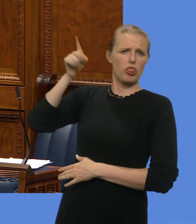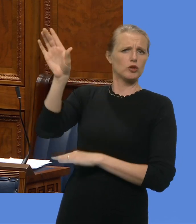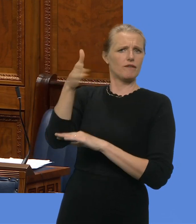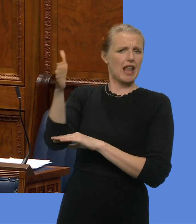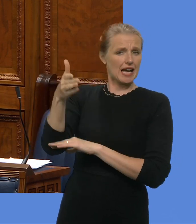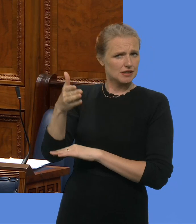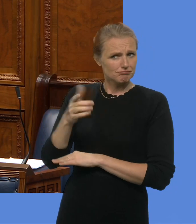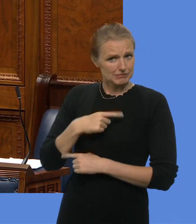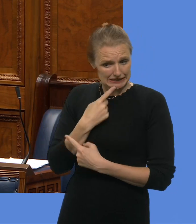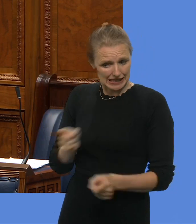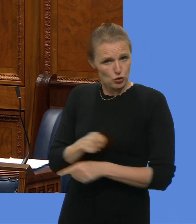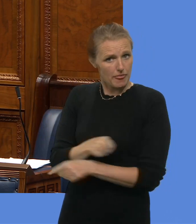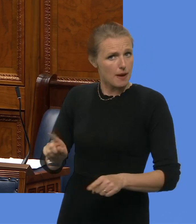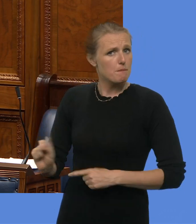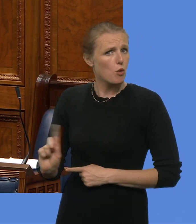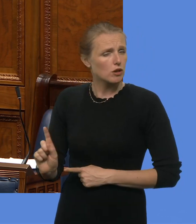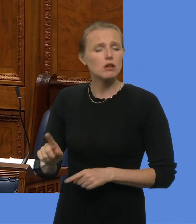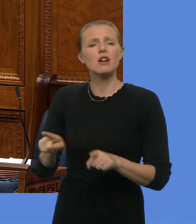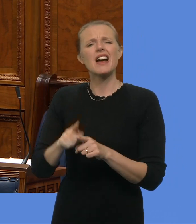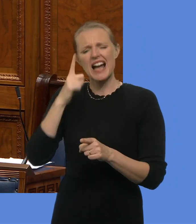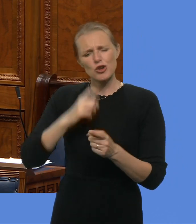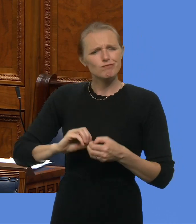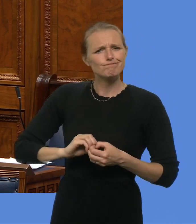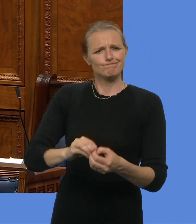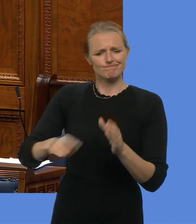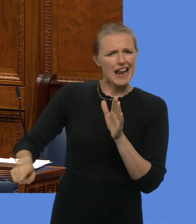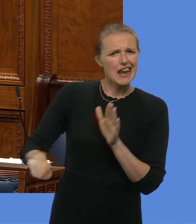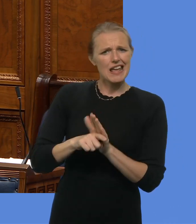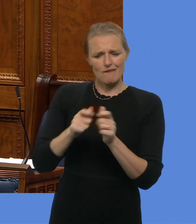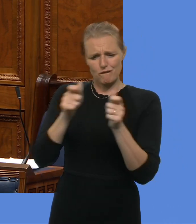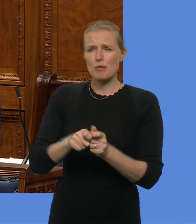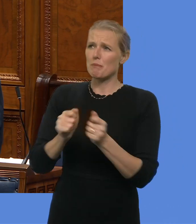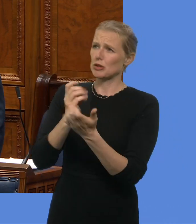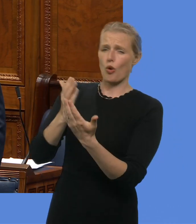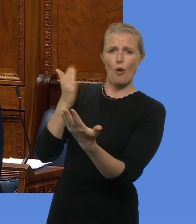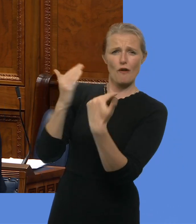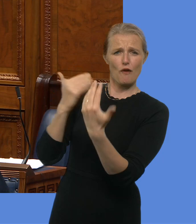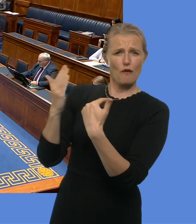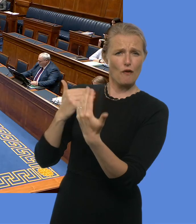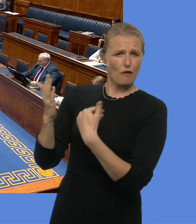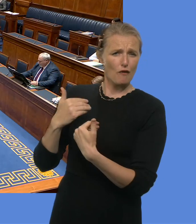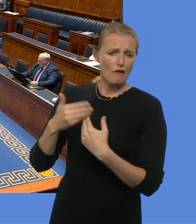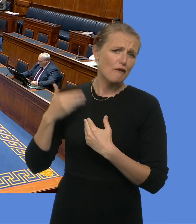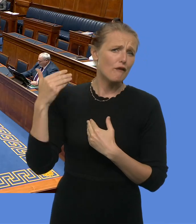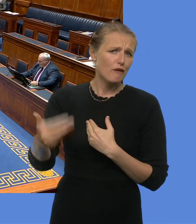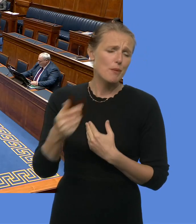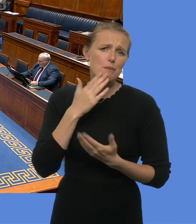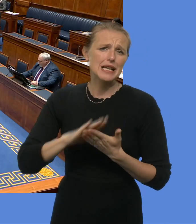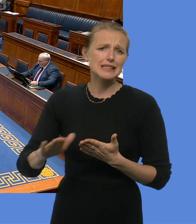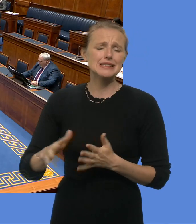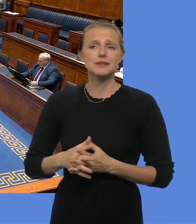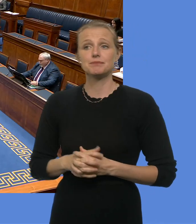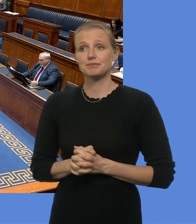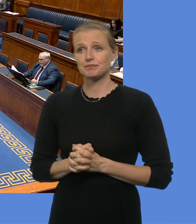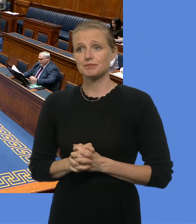commit including a legal framework to remove these within the programme for government, whether we get it this summer or not? Minister.